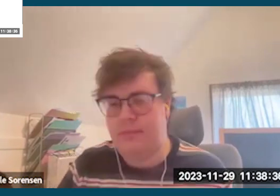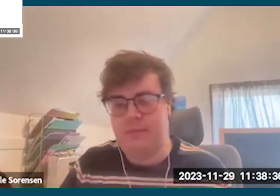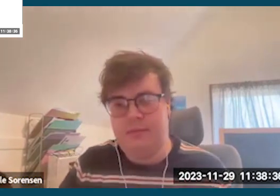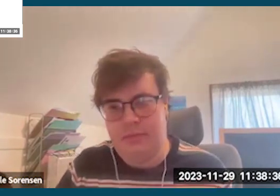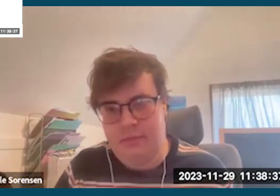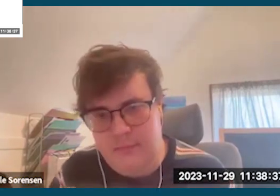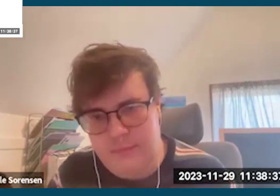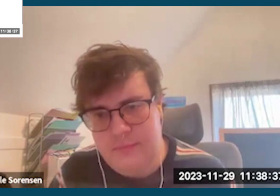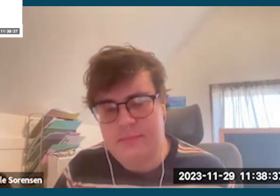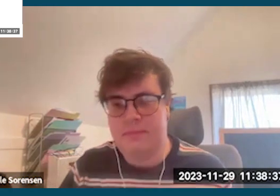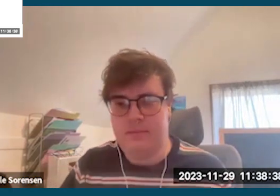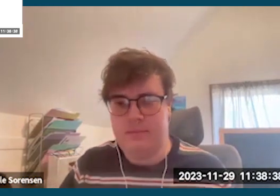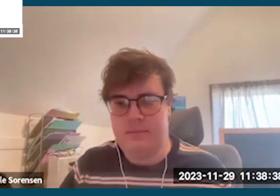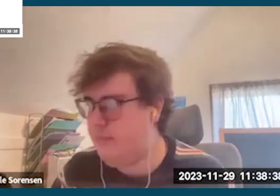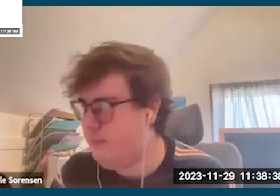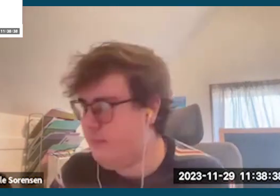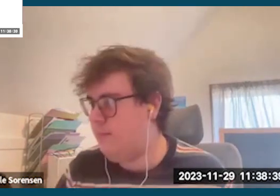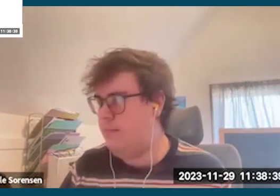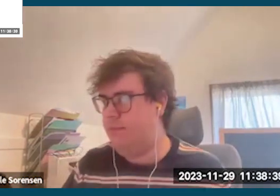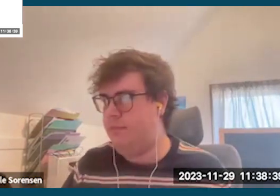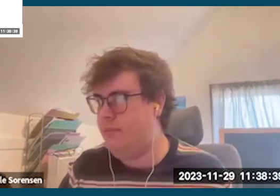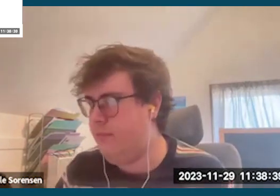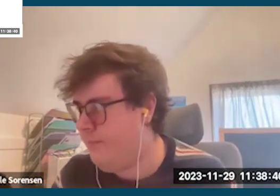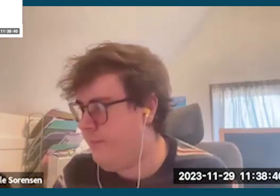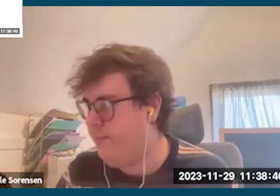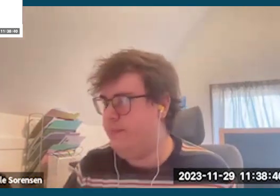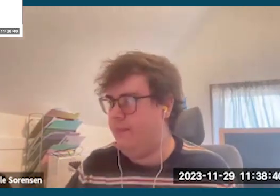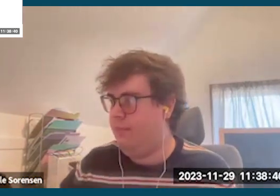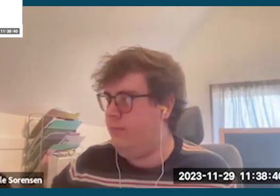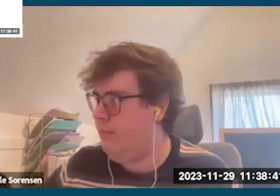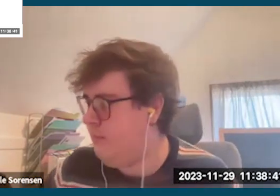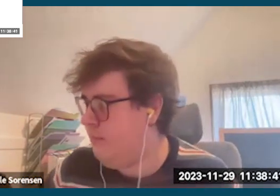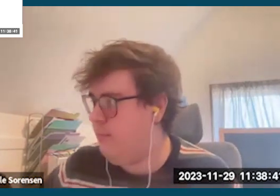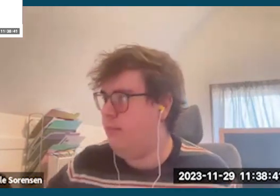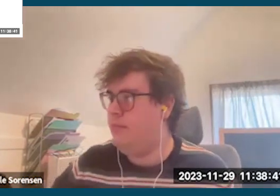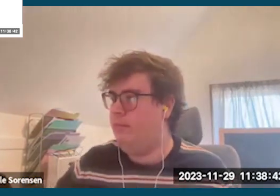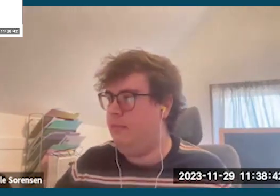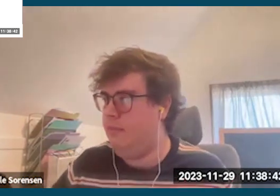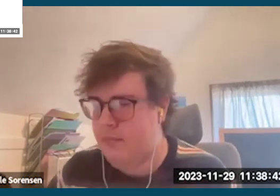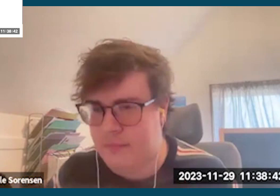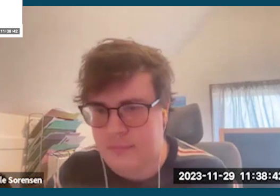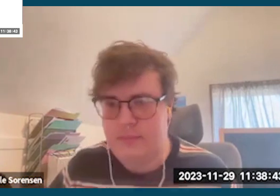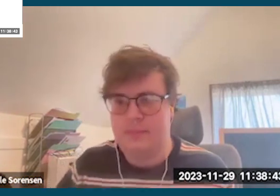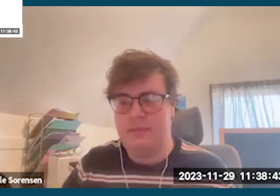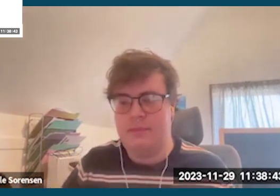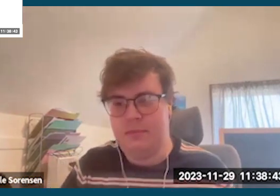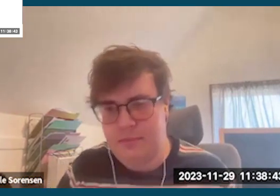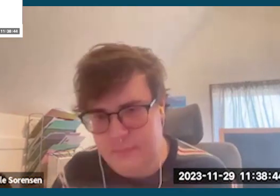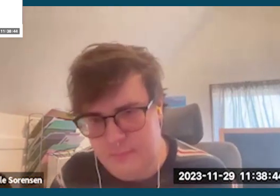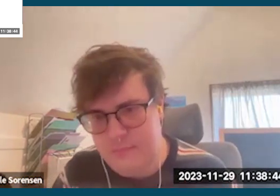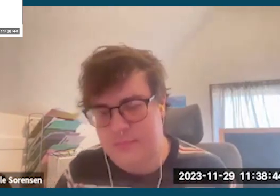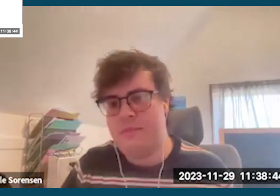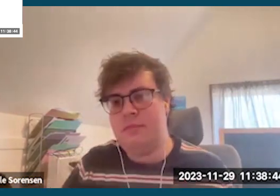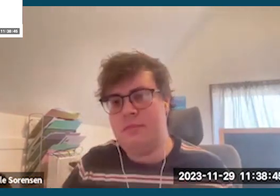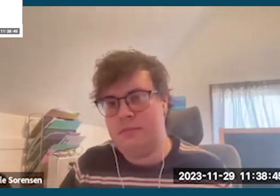to the number on file, I will not receive that message. And typically with telehealth appointments, a nurse will call